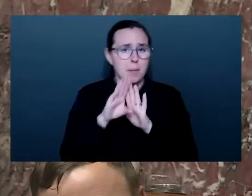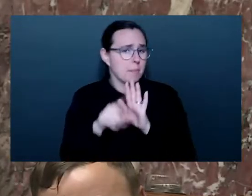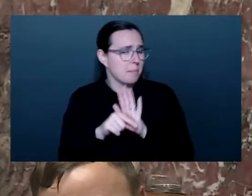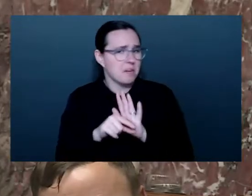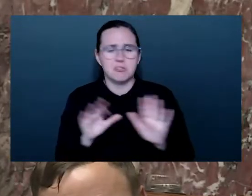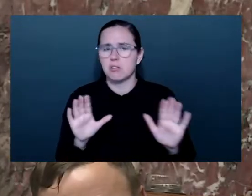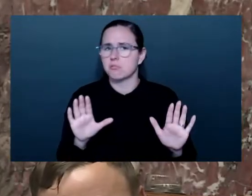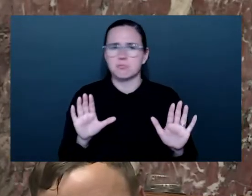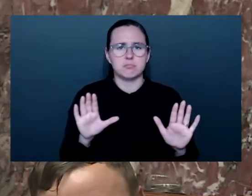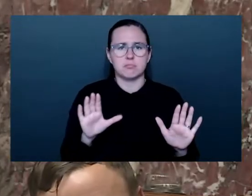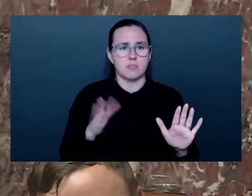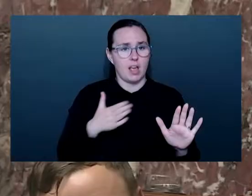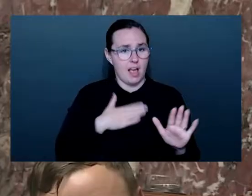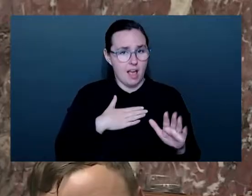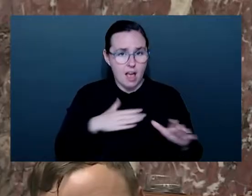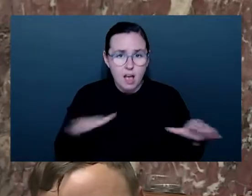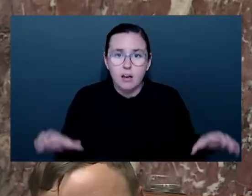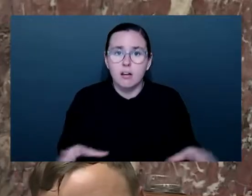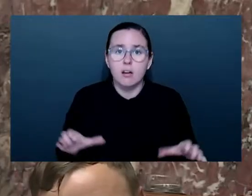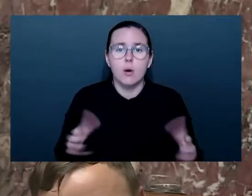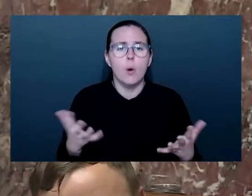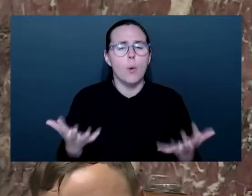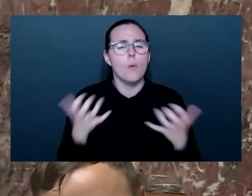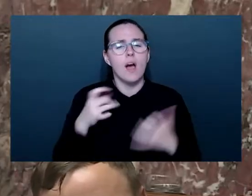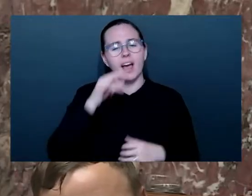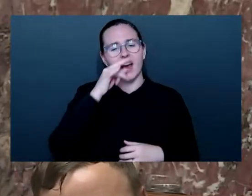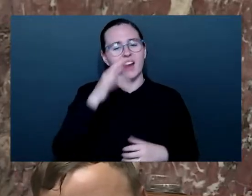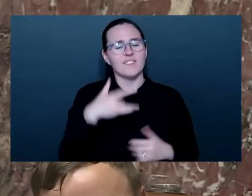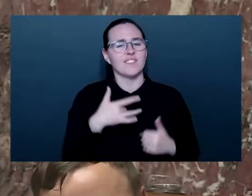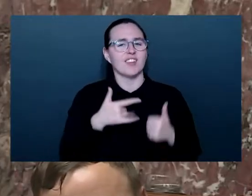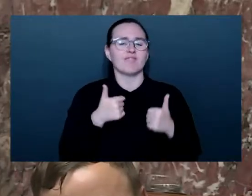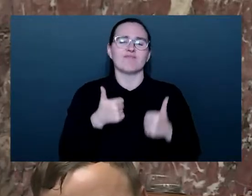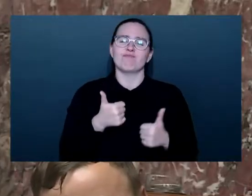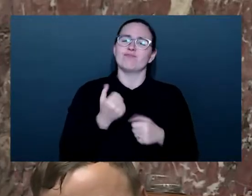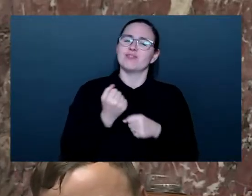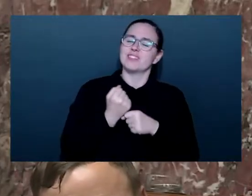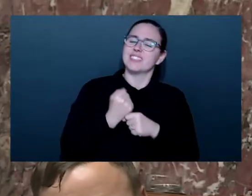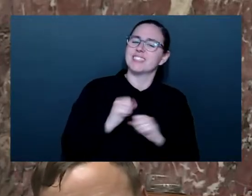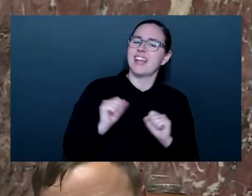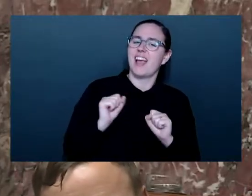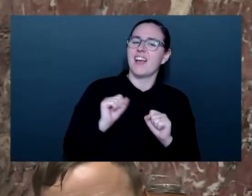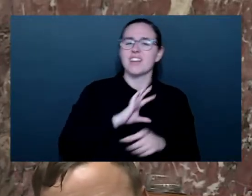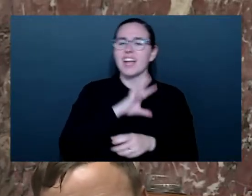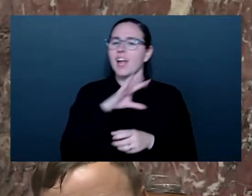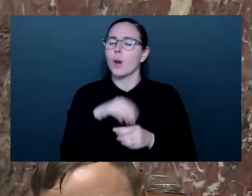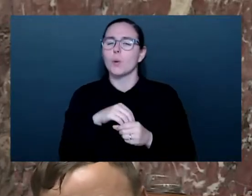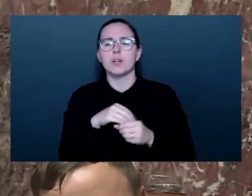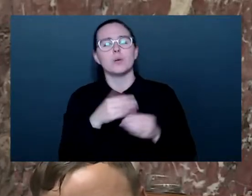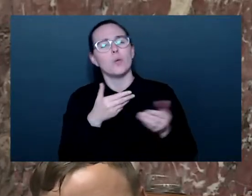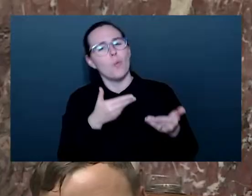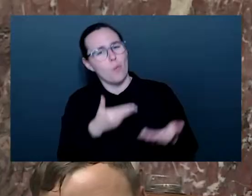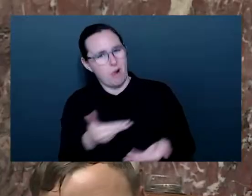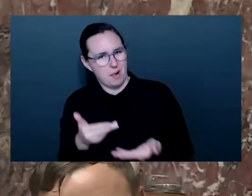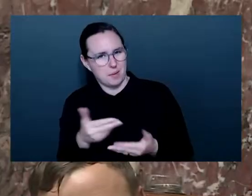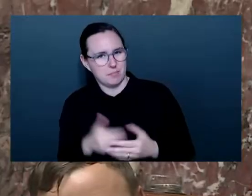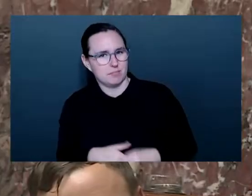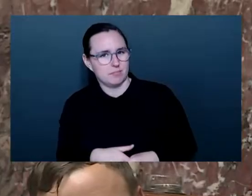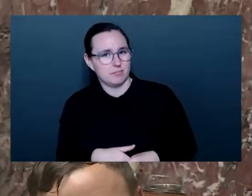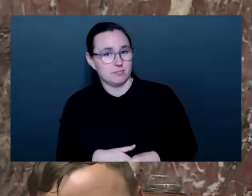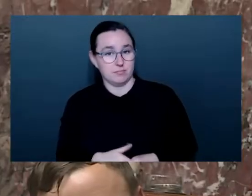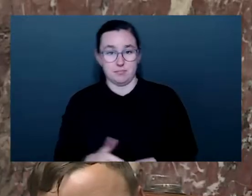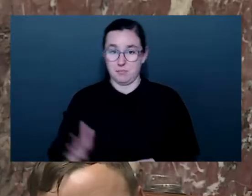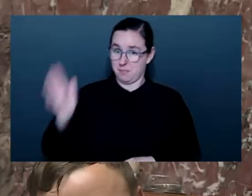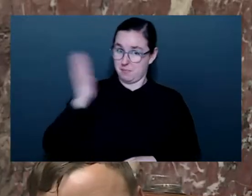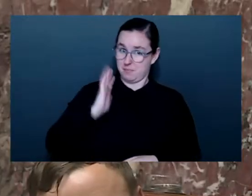and making them feel included and welcome. There was once upon a time in this House where every member agreed on that. And